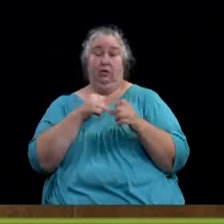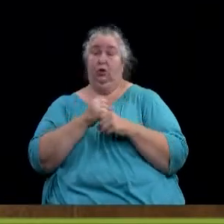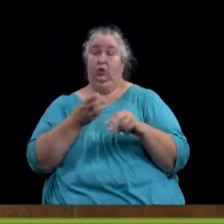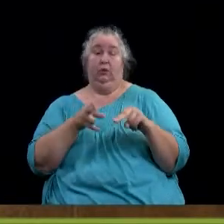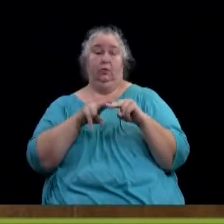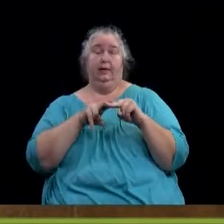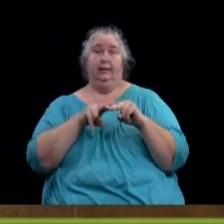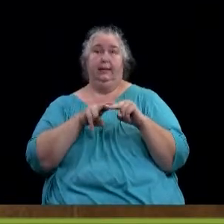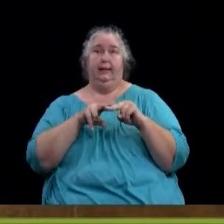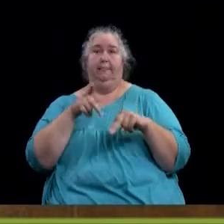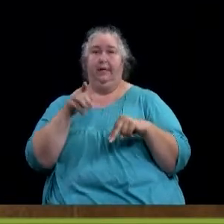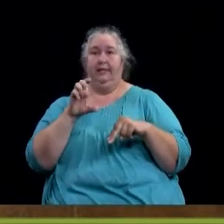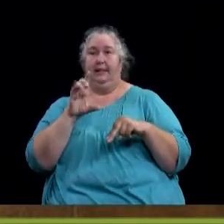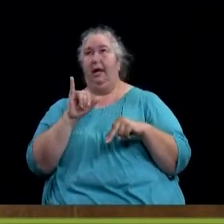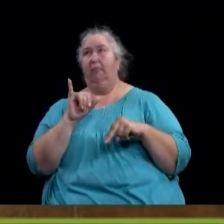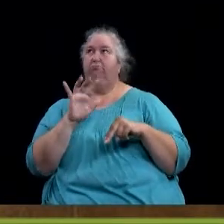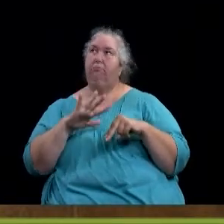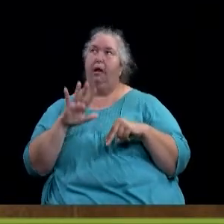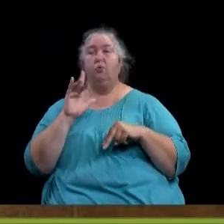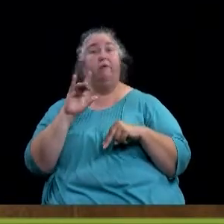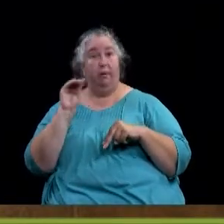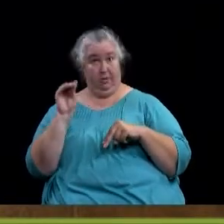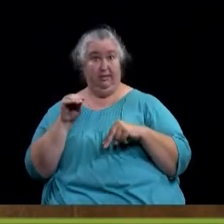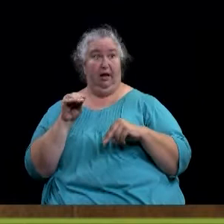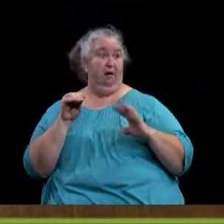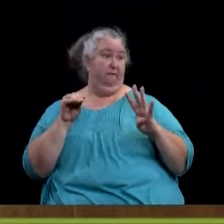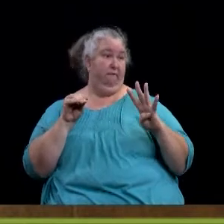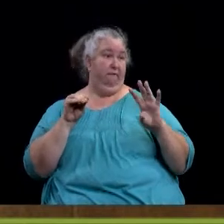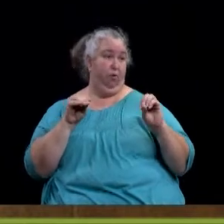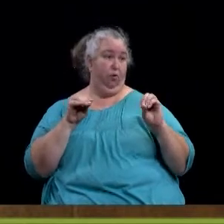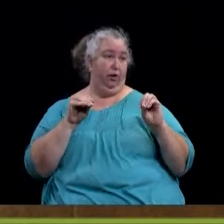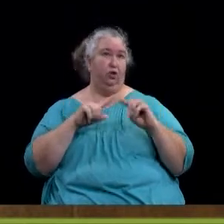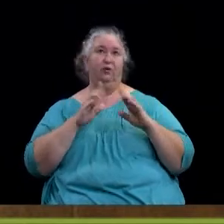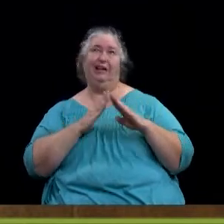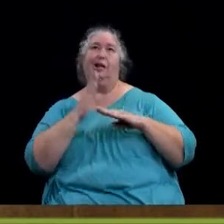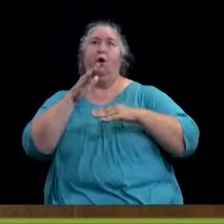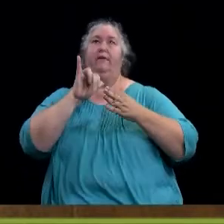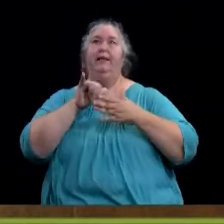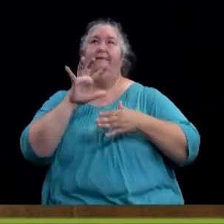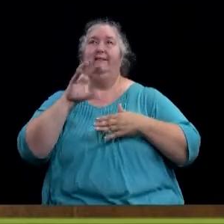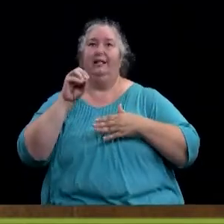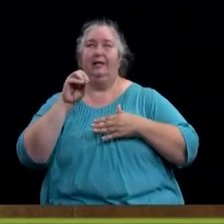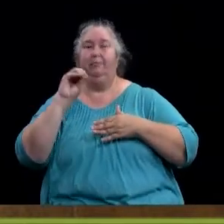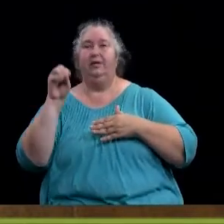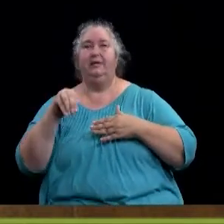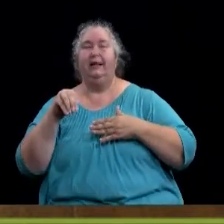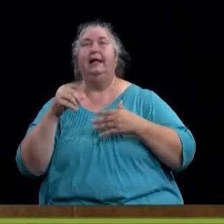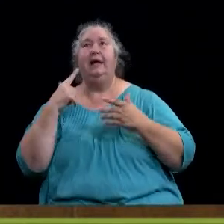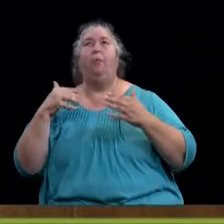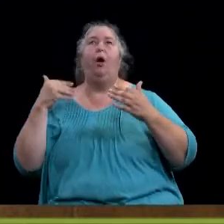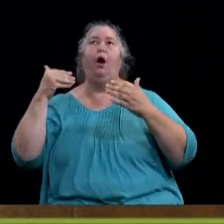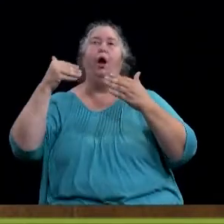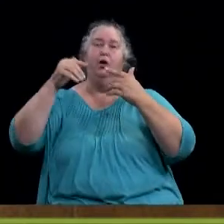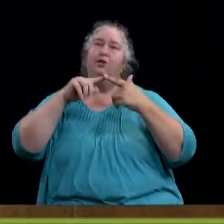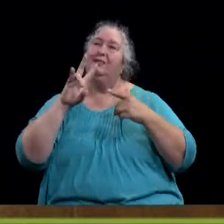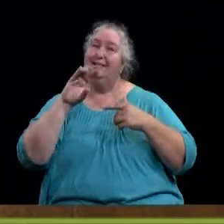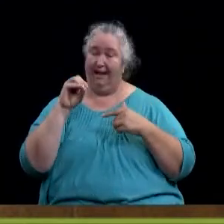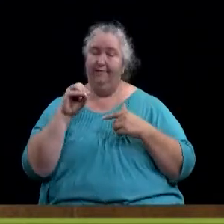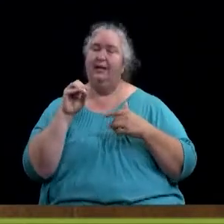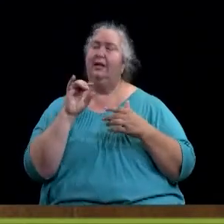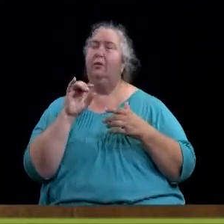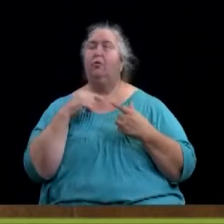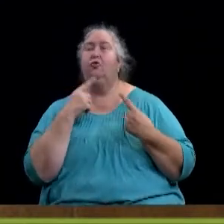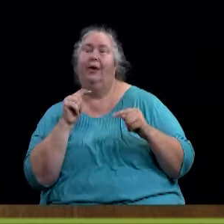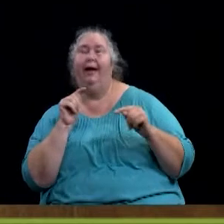from 40 to finally getting over that 50%, on our way to 70 as we try to get there. Number 5, establishing a